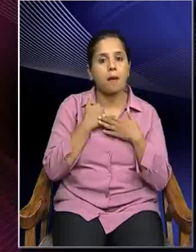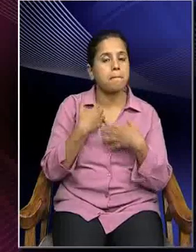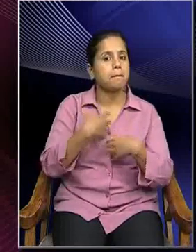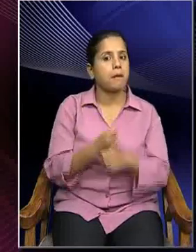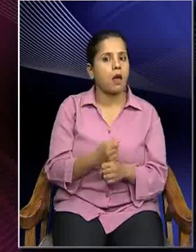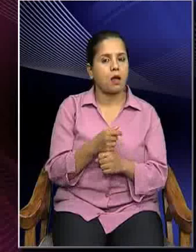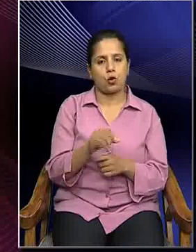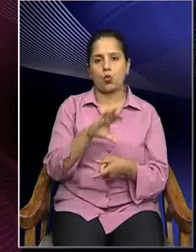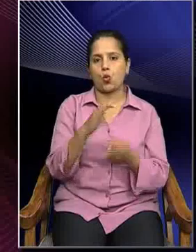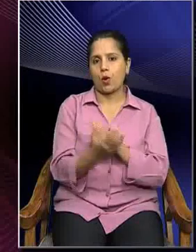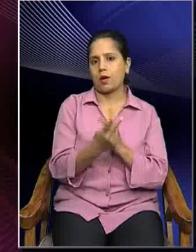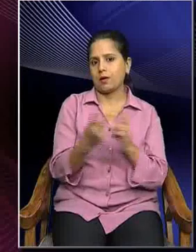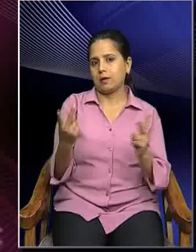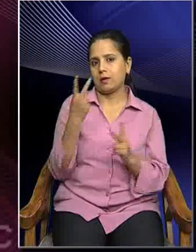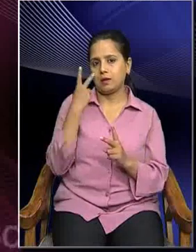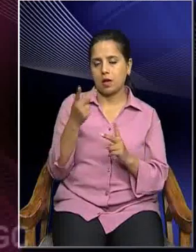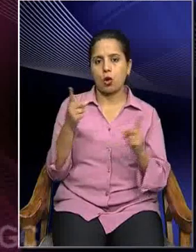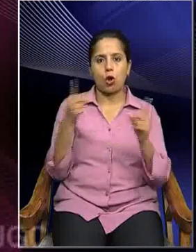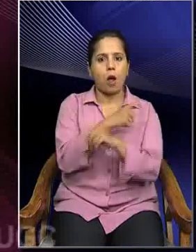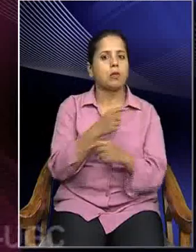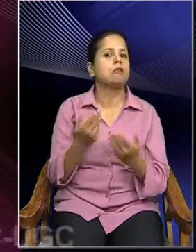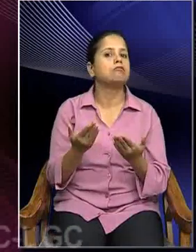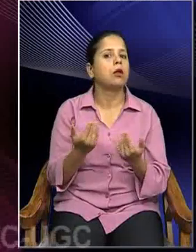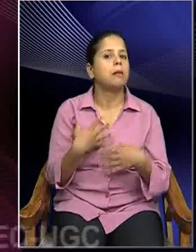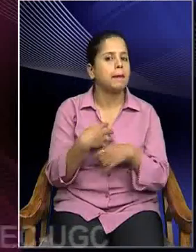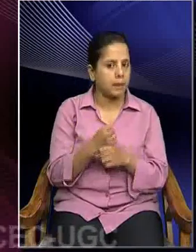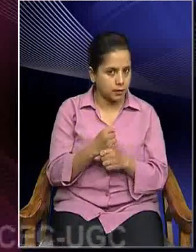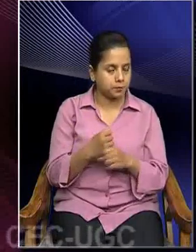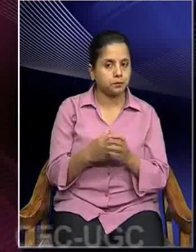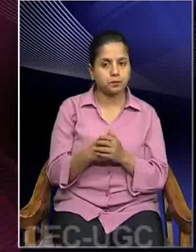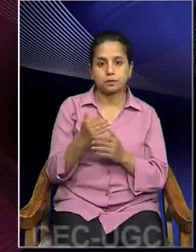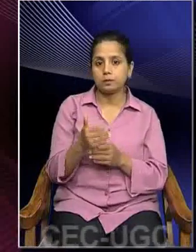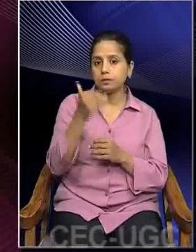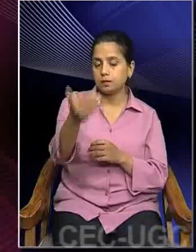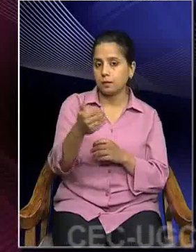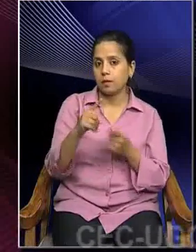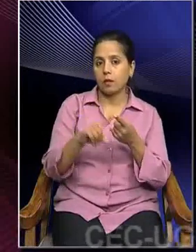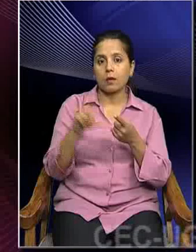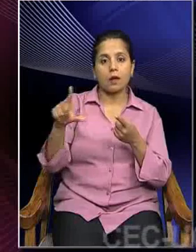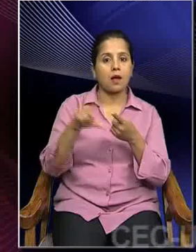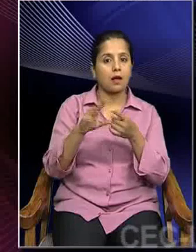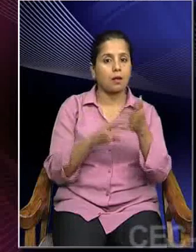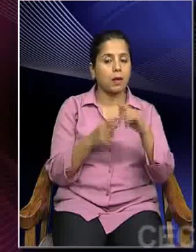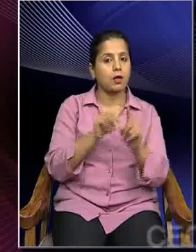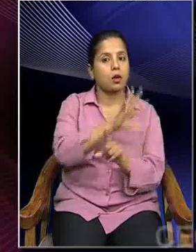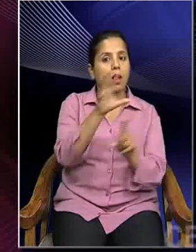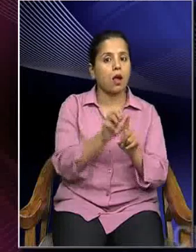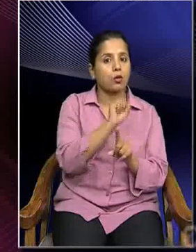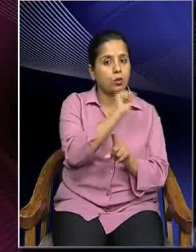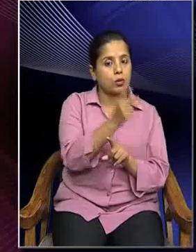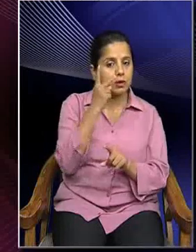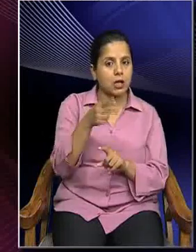a culture complex. The next element of culture